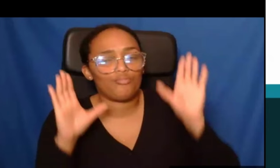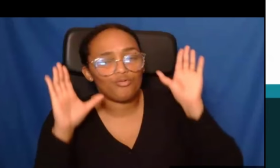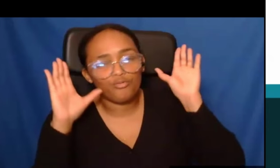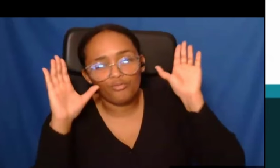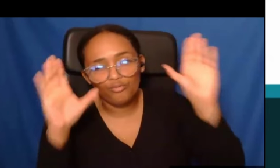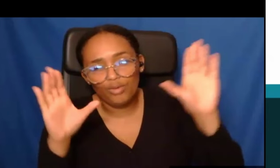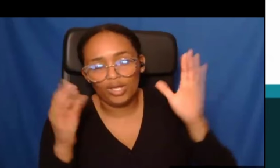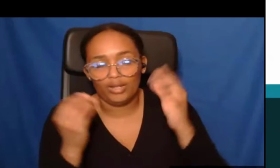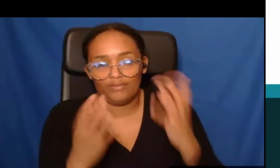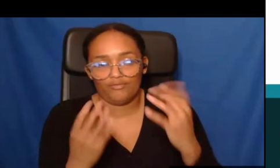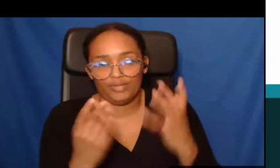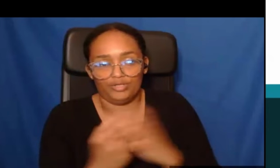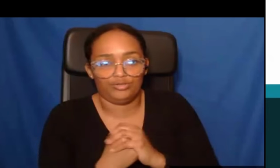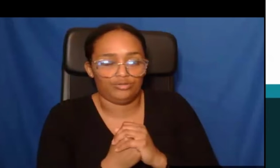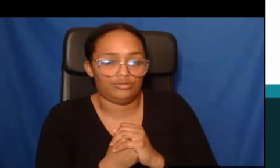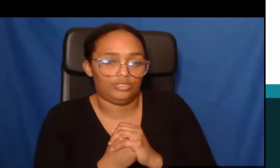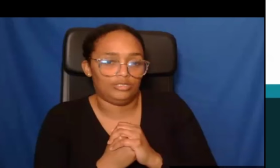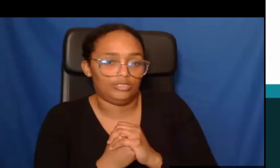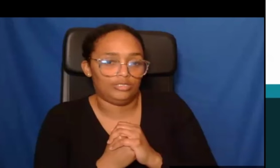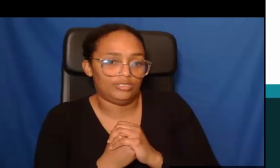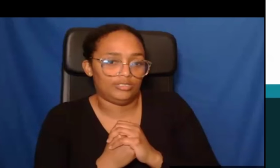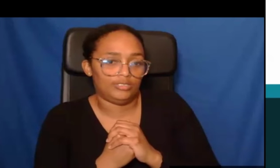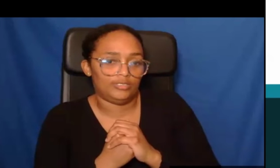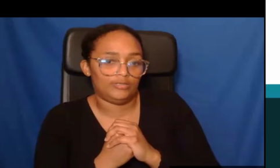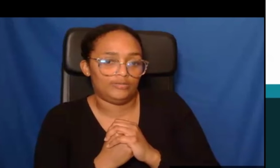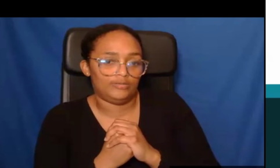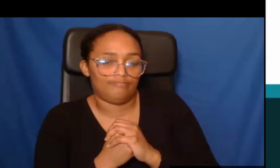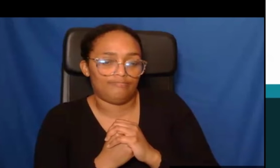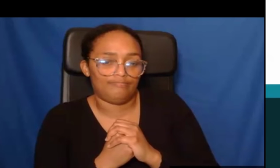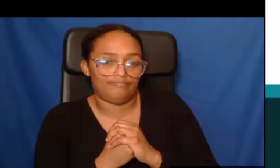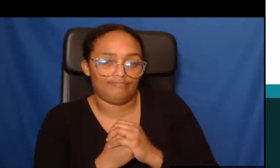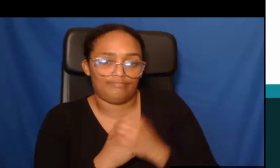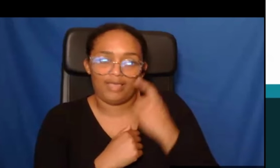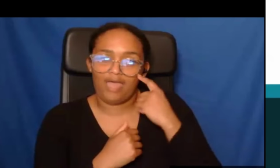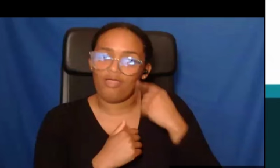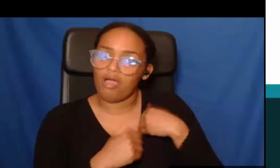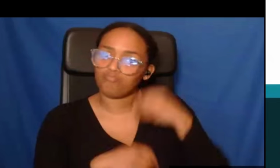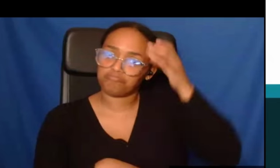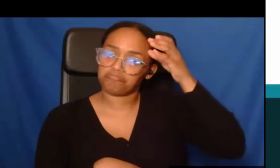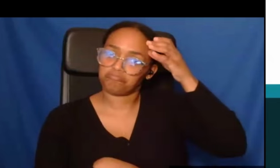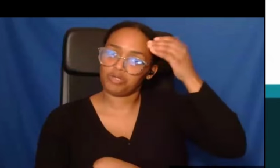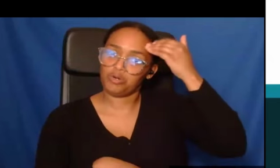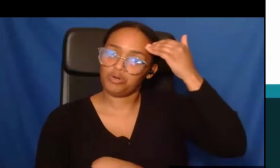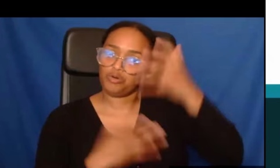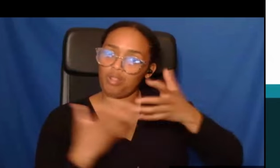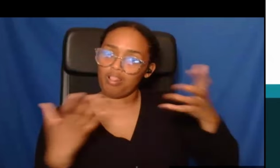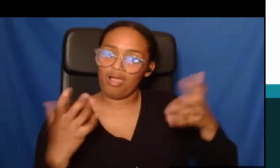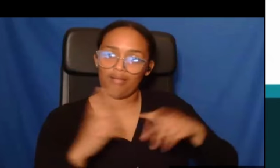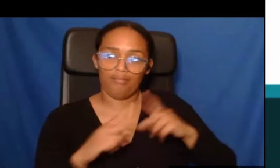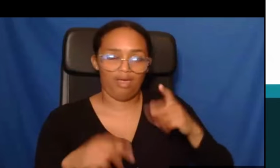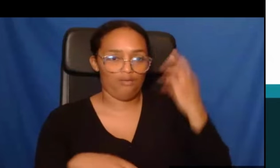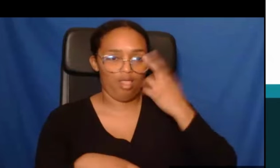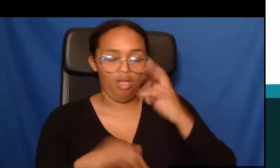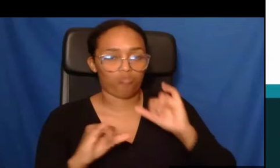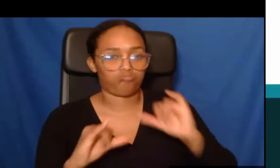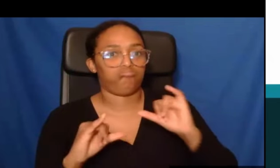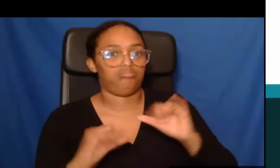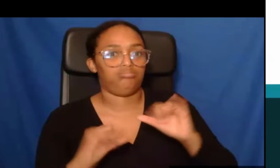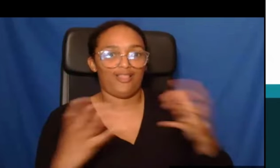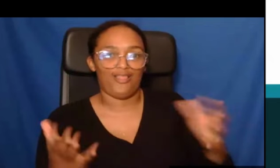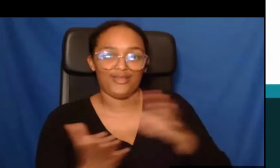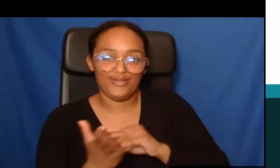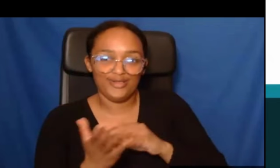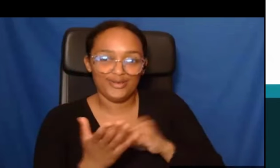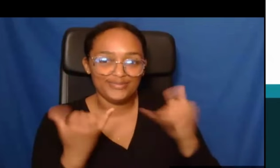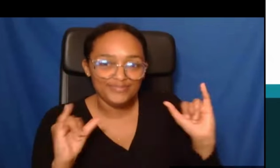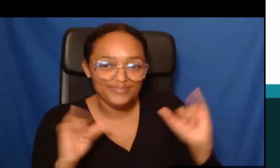cannot I learned some things, and I thought I knew a lot about insurance, and I didn't. The next slide that we